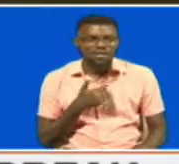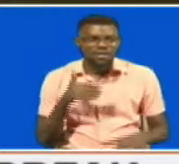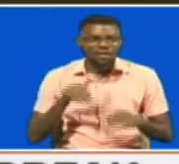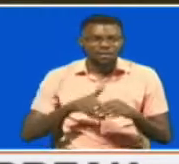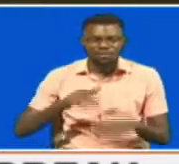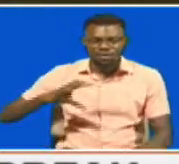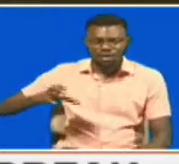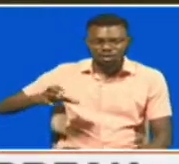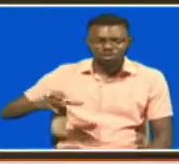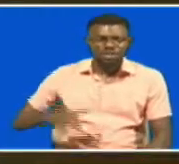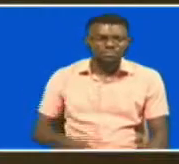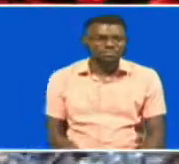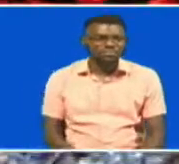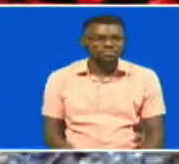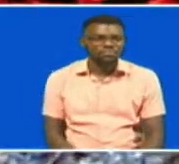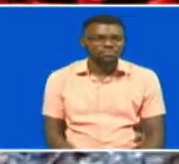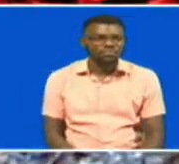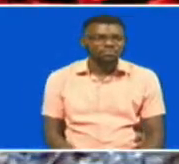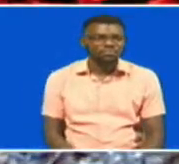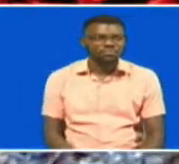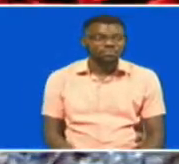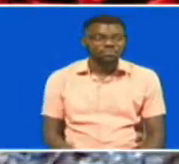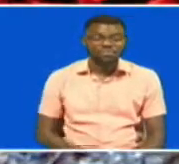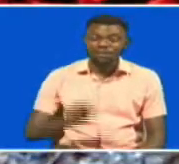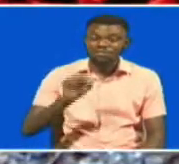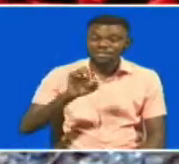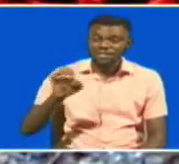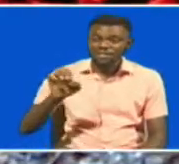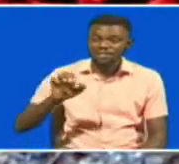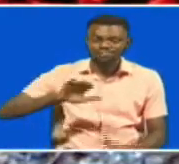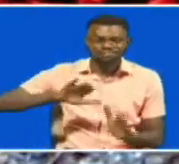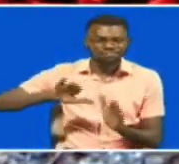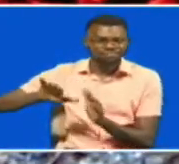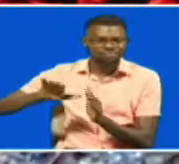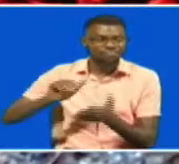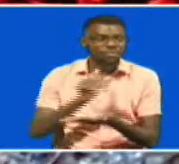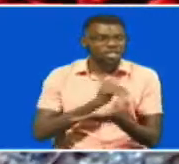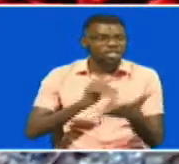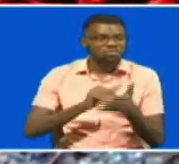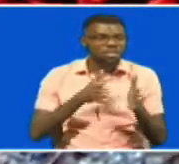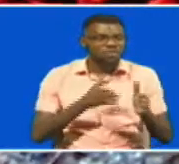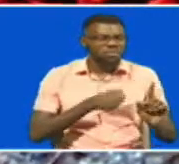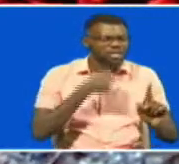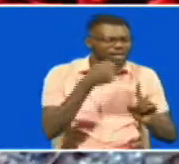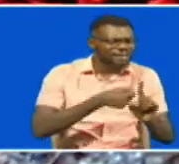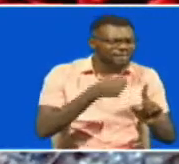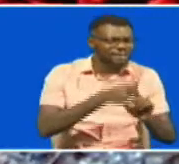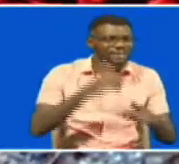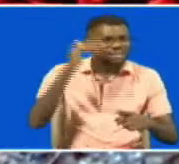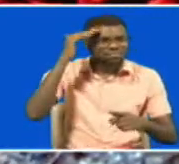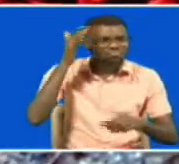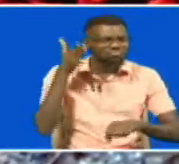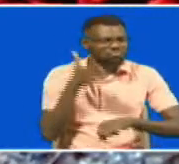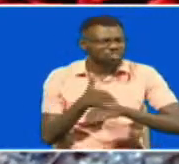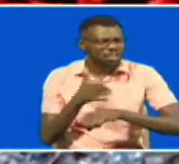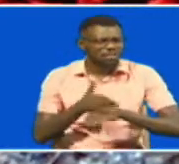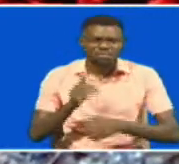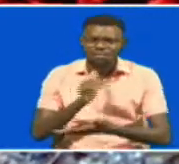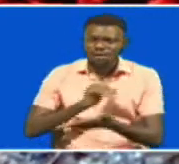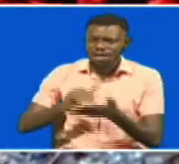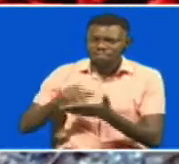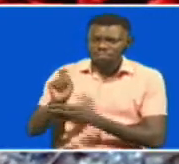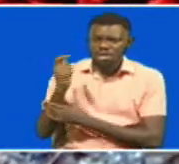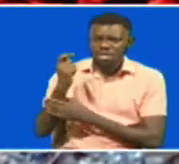kaunti yetu. Now from northeastern to central, as the fight against illicit alcohol in central Kenya